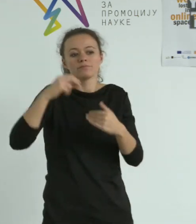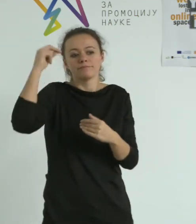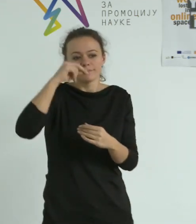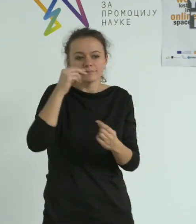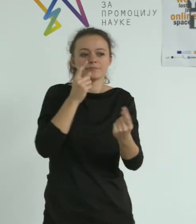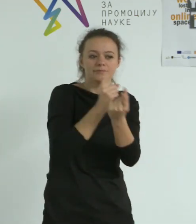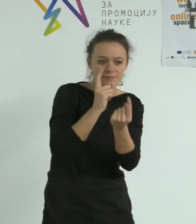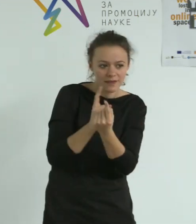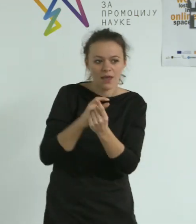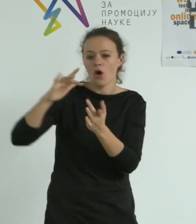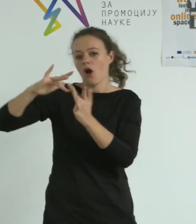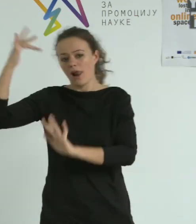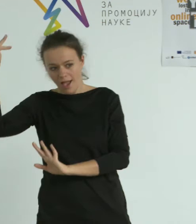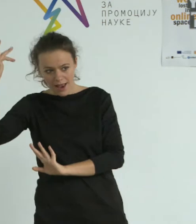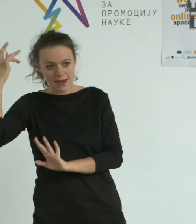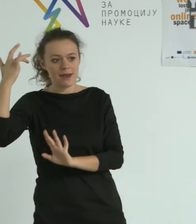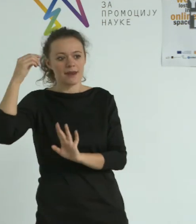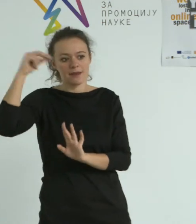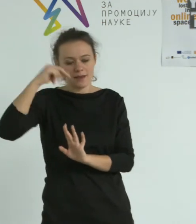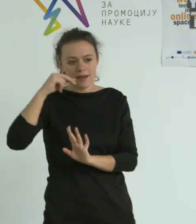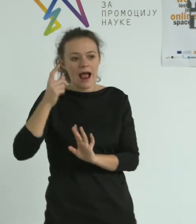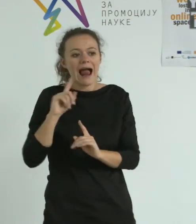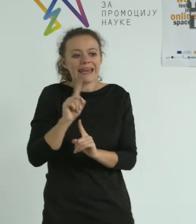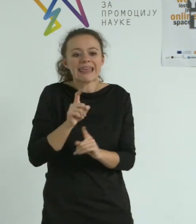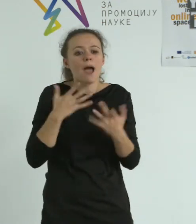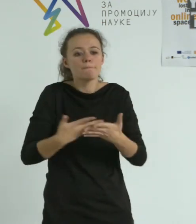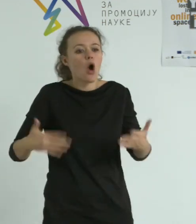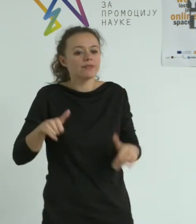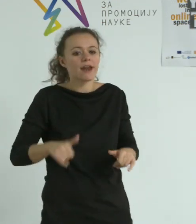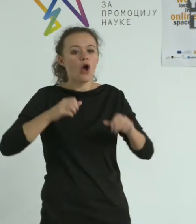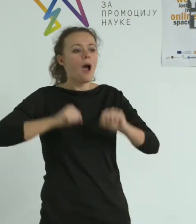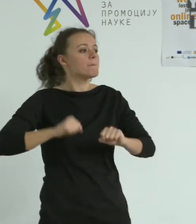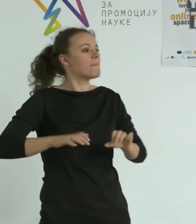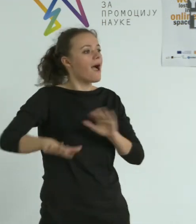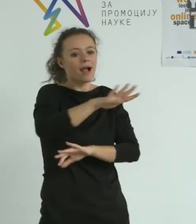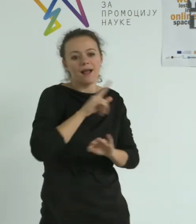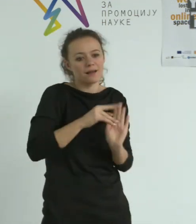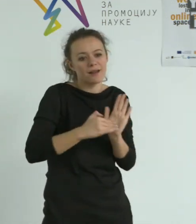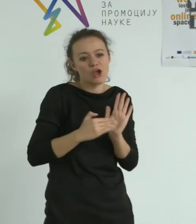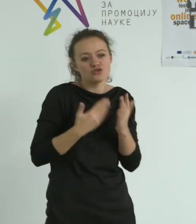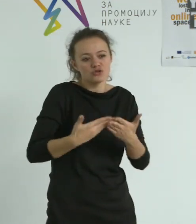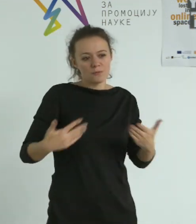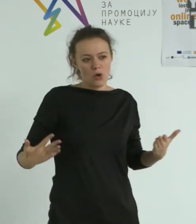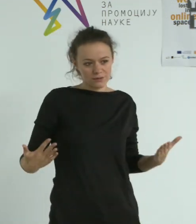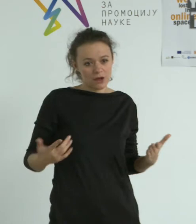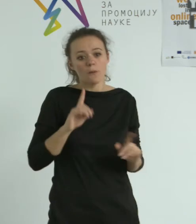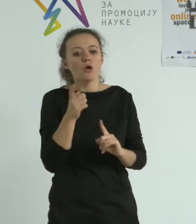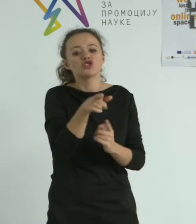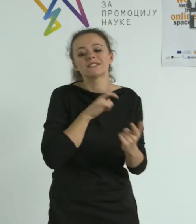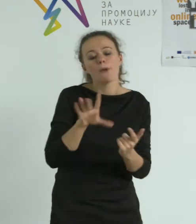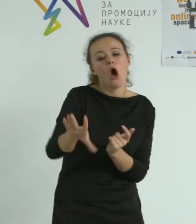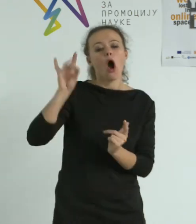Balkans, where online learning is not a trend. That would be some sort of solution. And